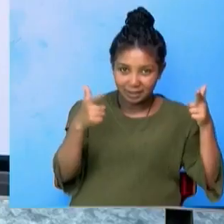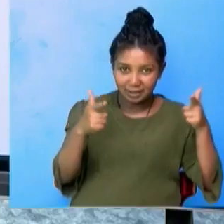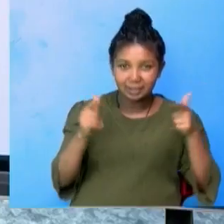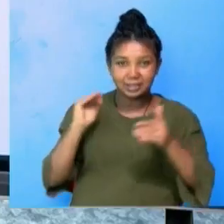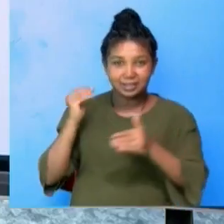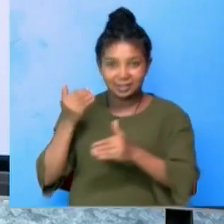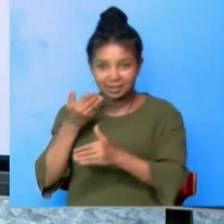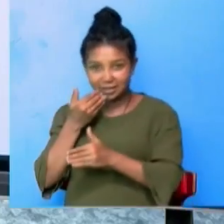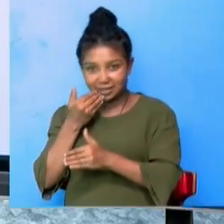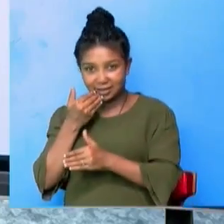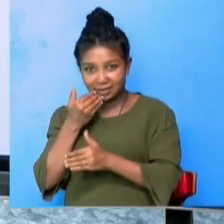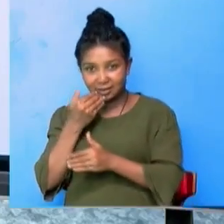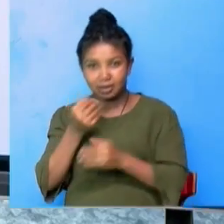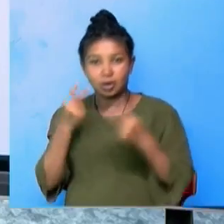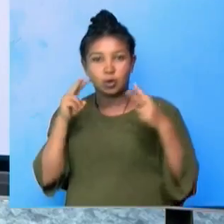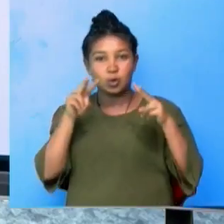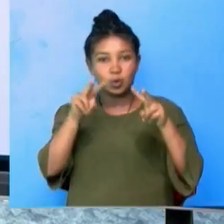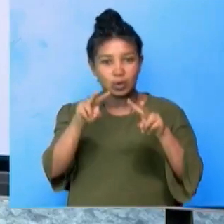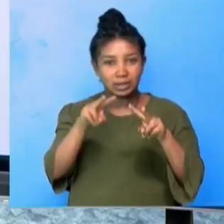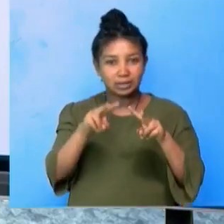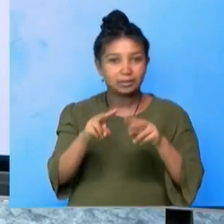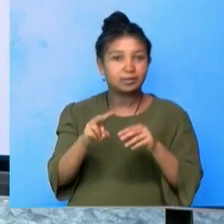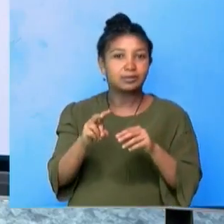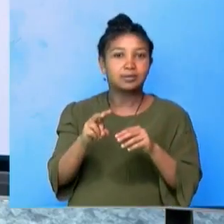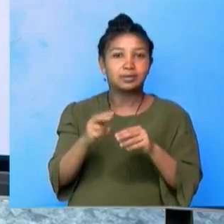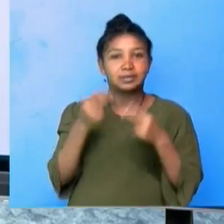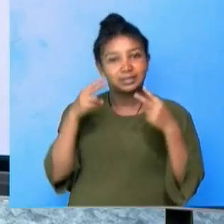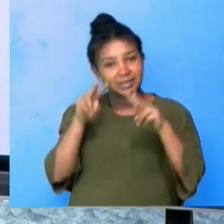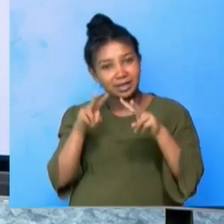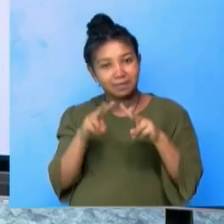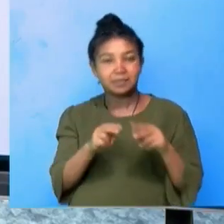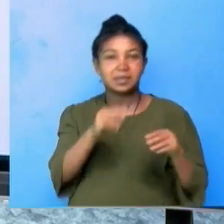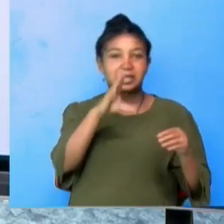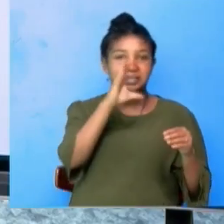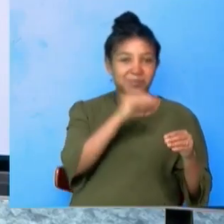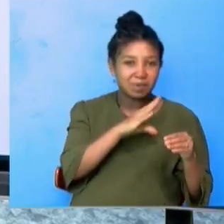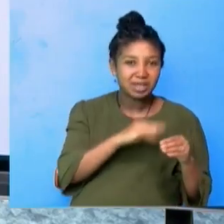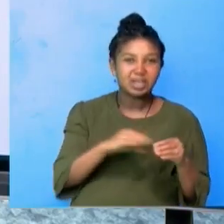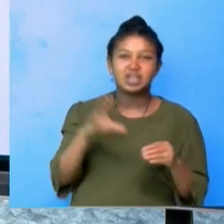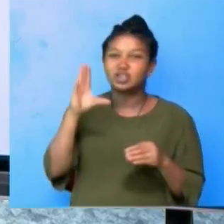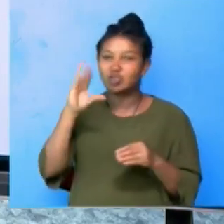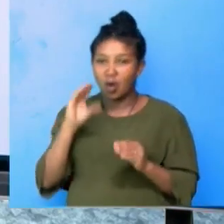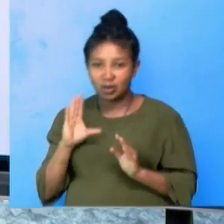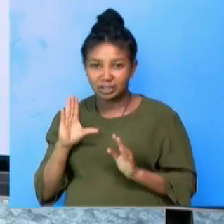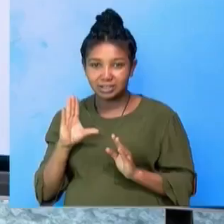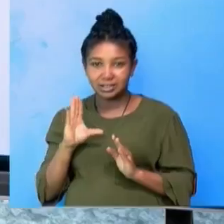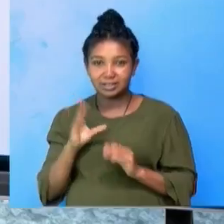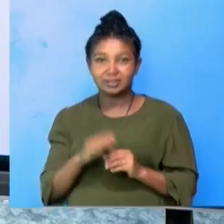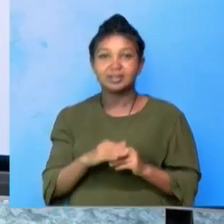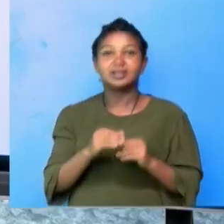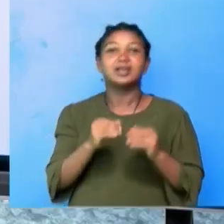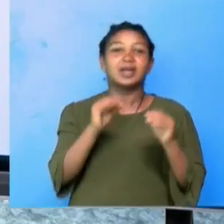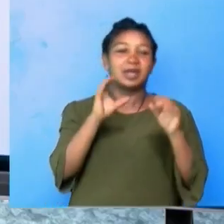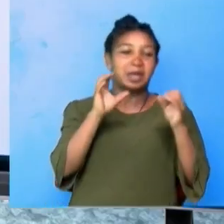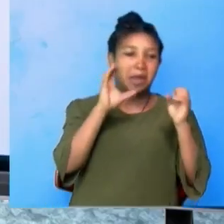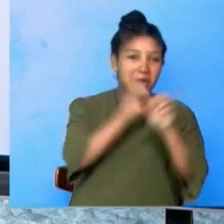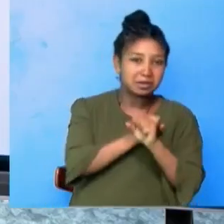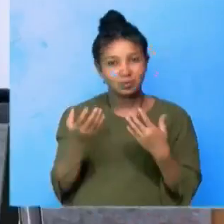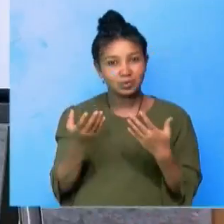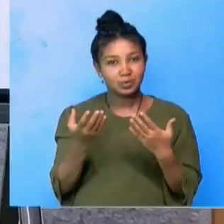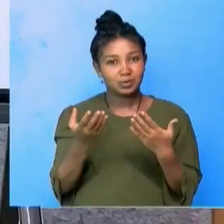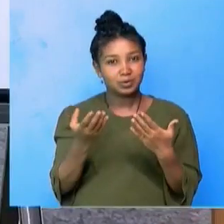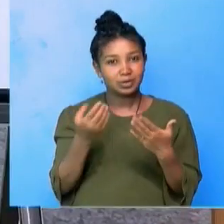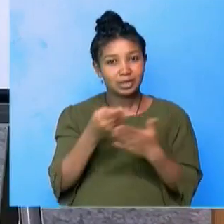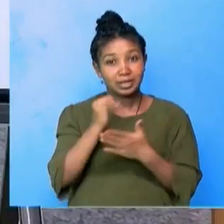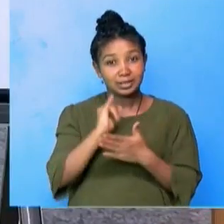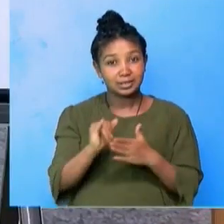thick. Look, see. Speak, talk, end, finish.